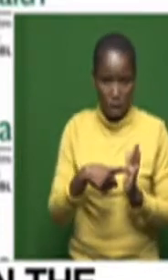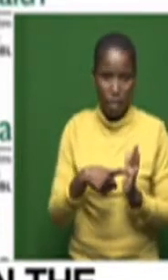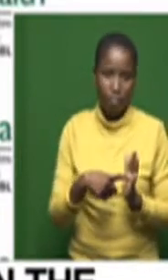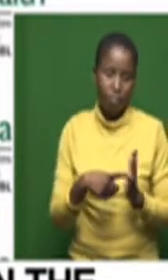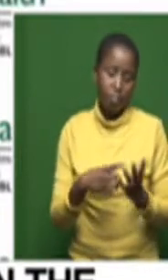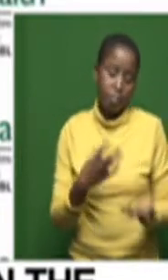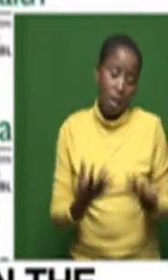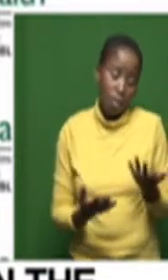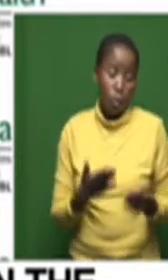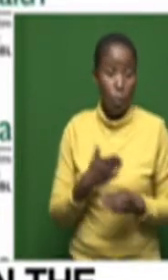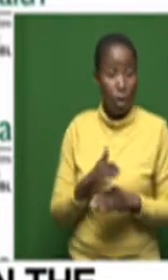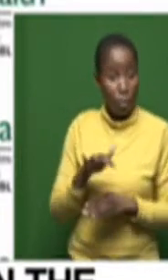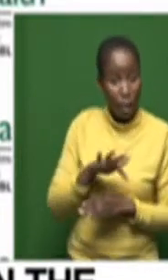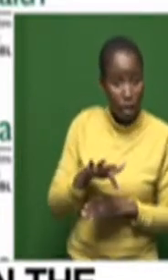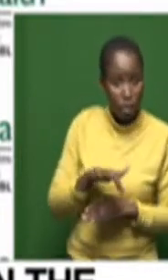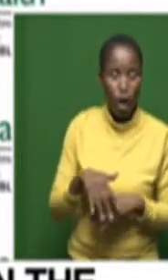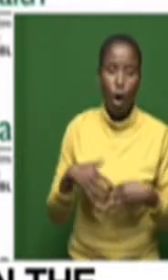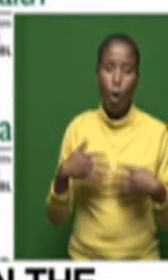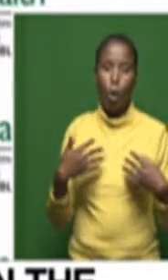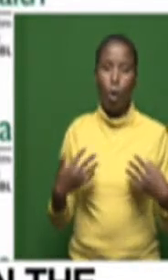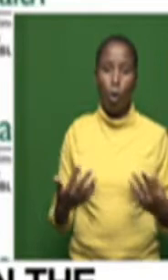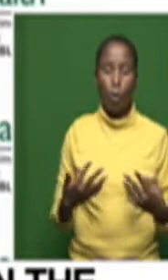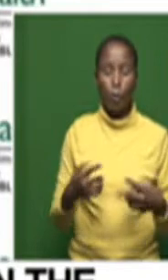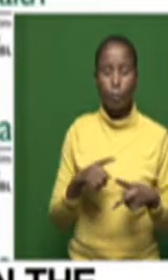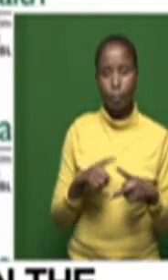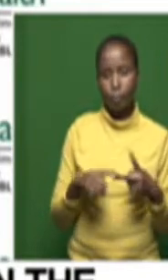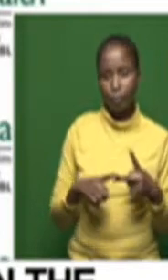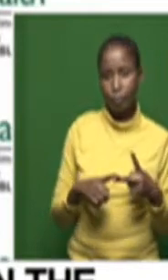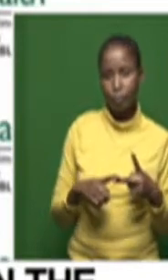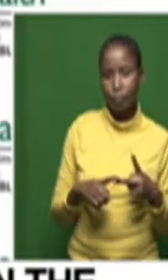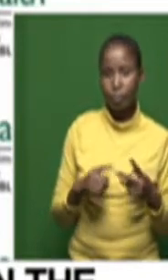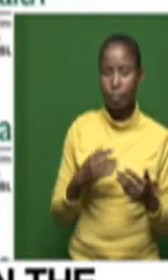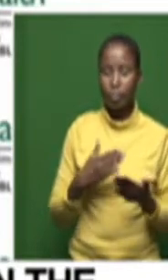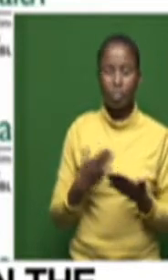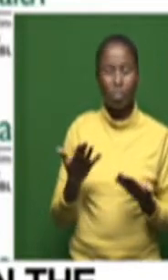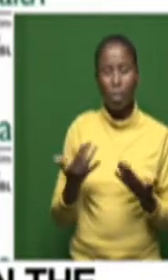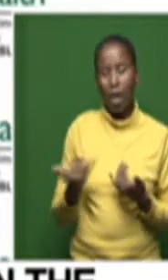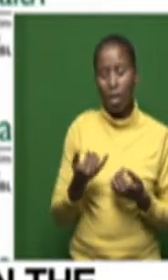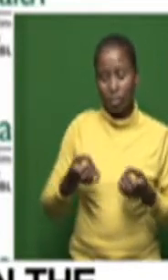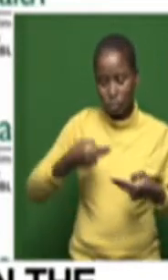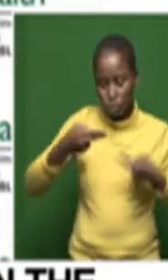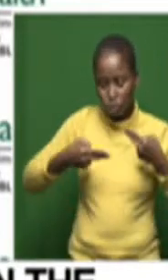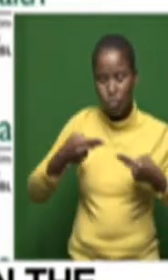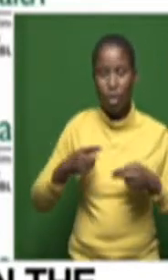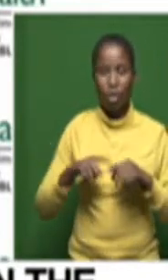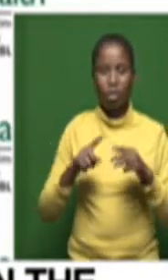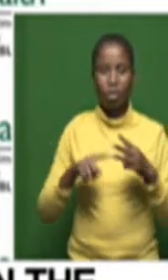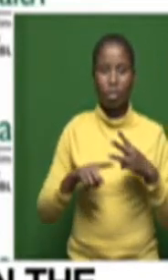at work or where people receive particular services, restaurants, cinemas,